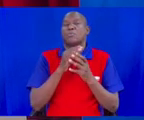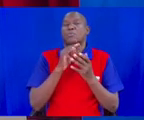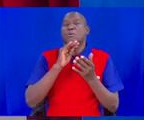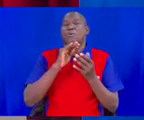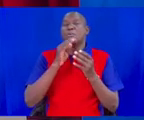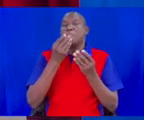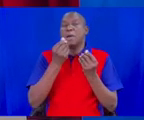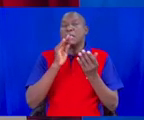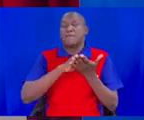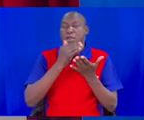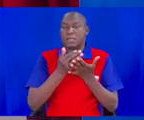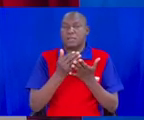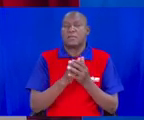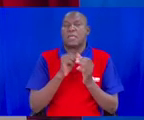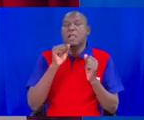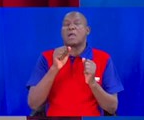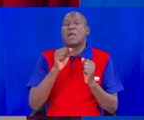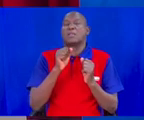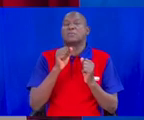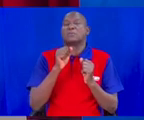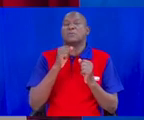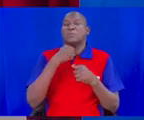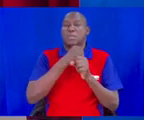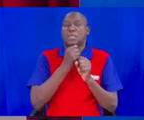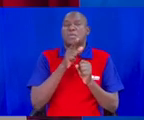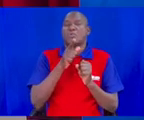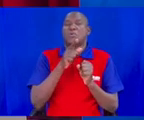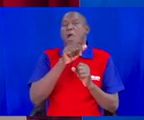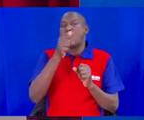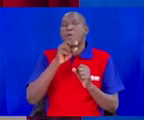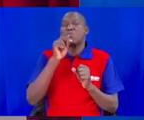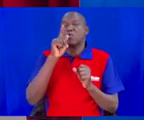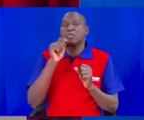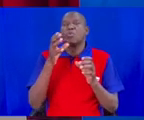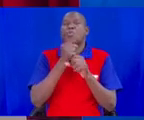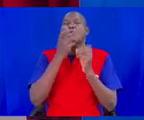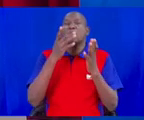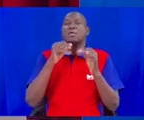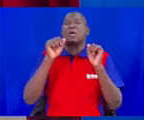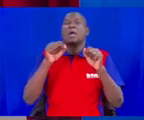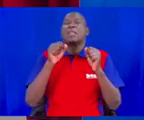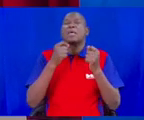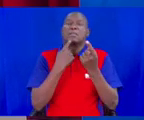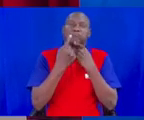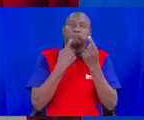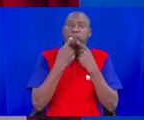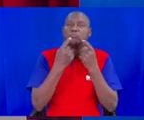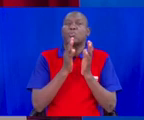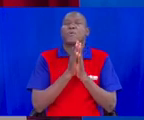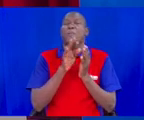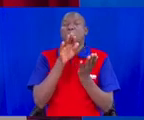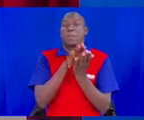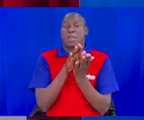and money from many other unit holders and be able now to negotiate with banks